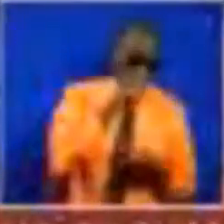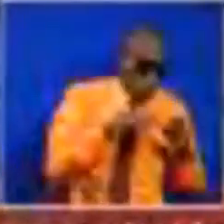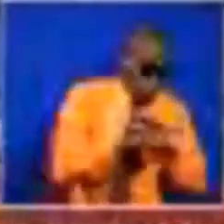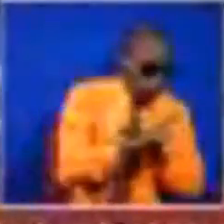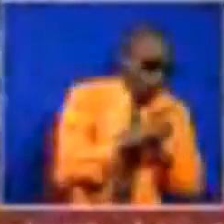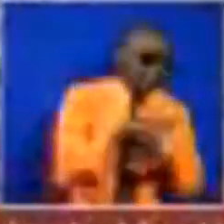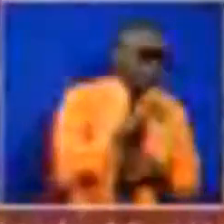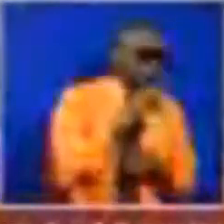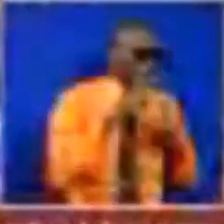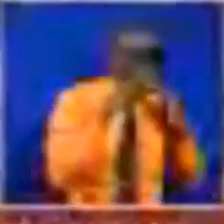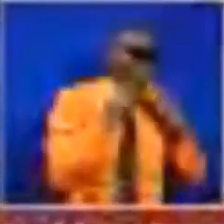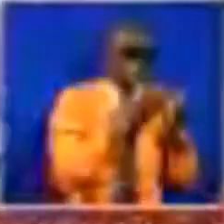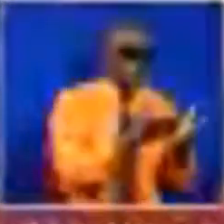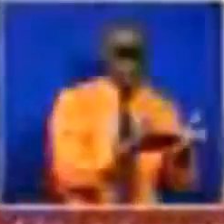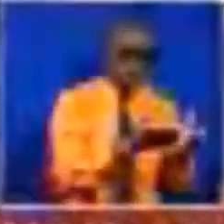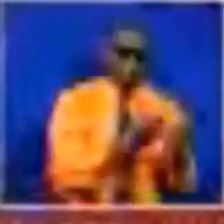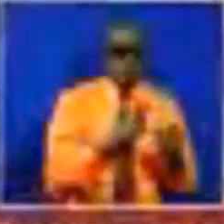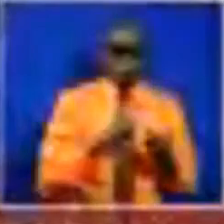restaurant,